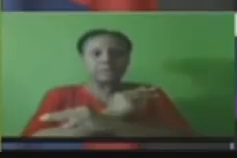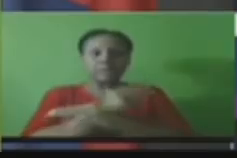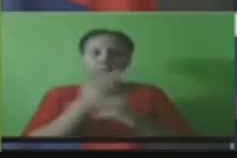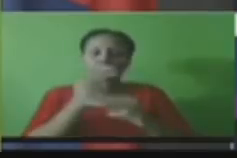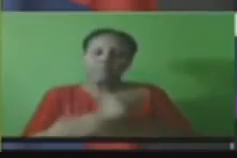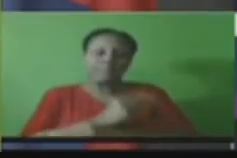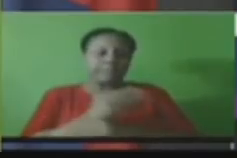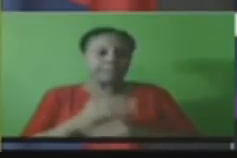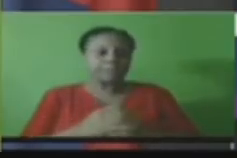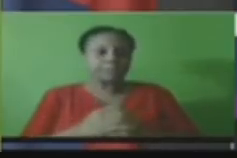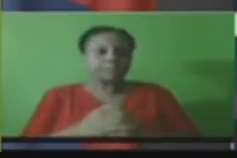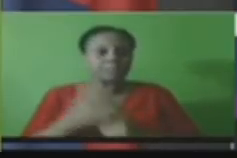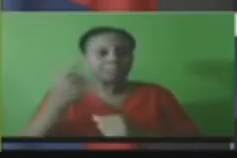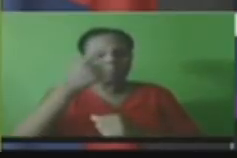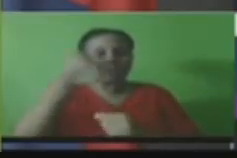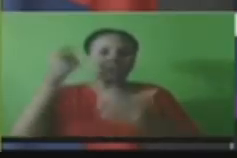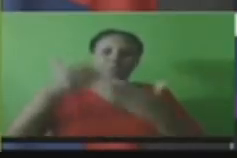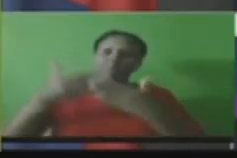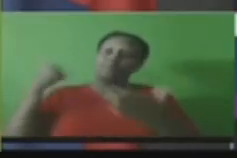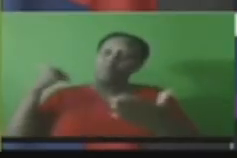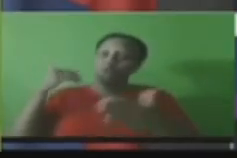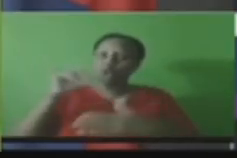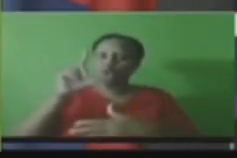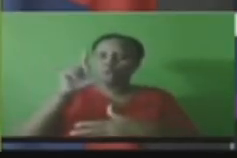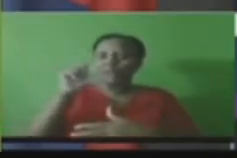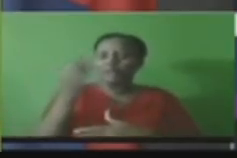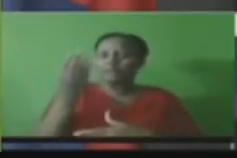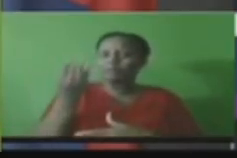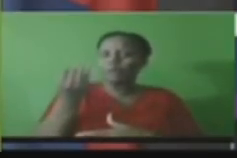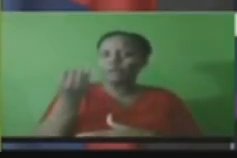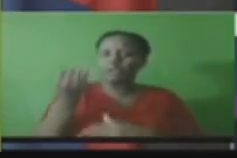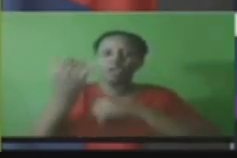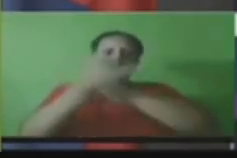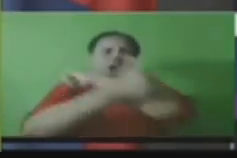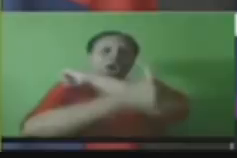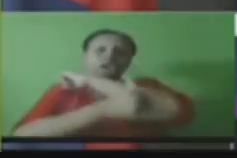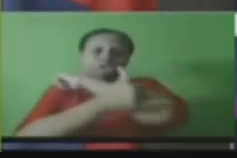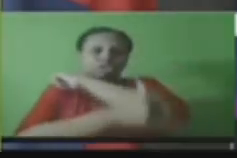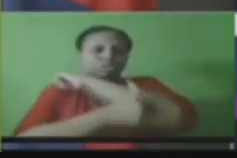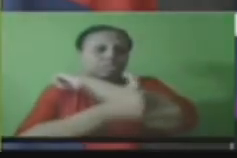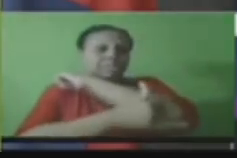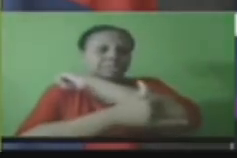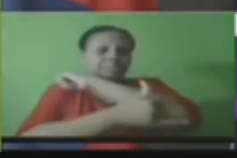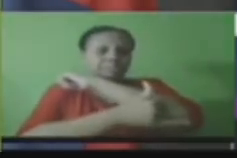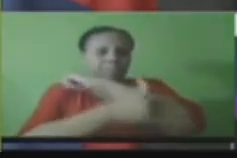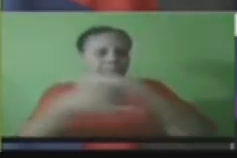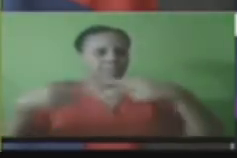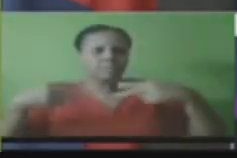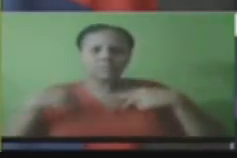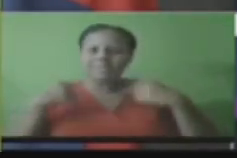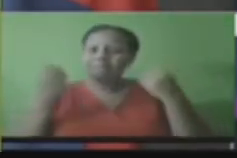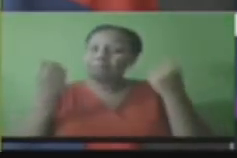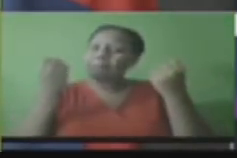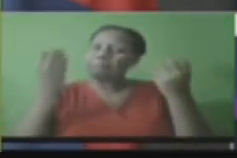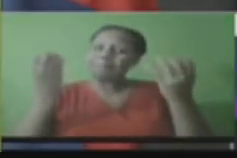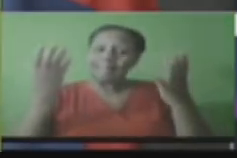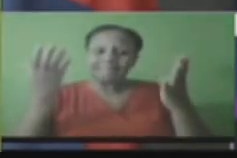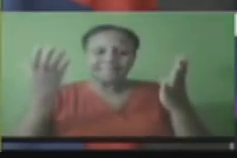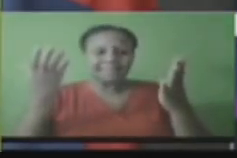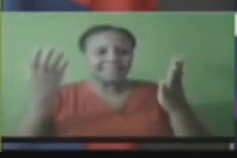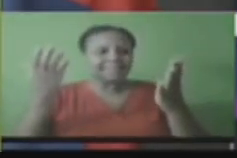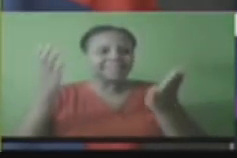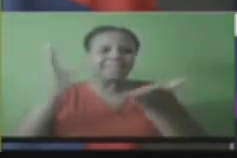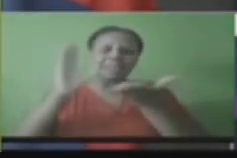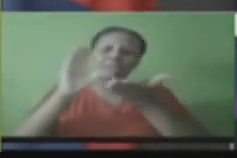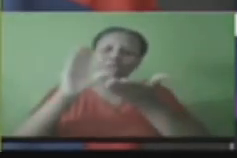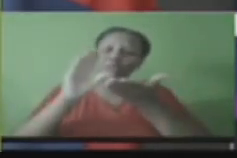2014, as a country, we have been suffering significant reduction on the revenue side. Public